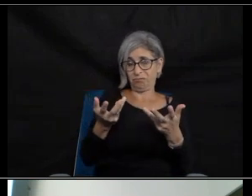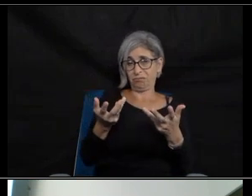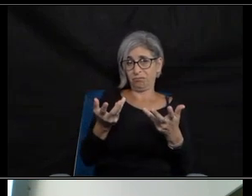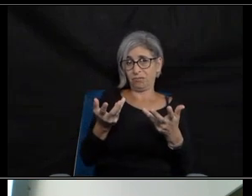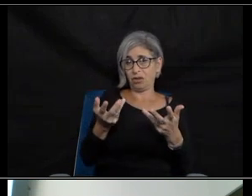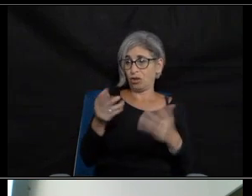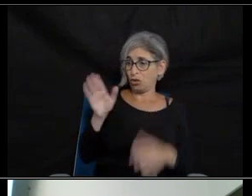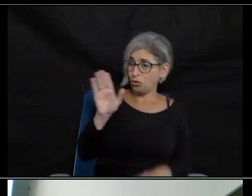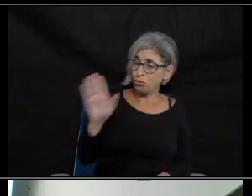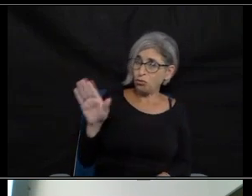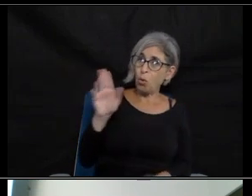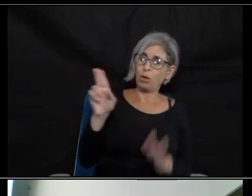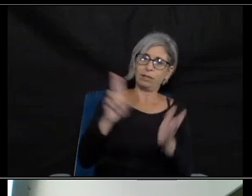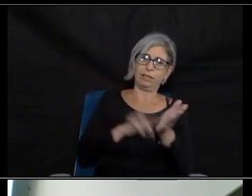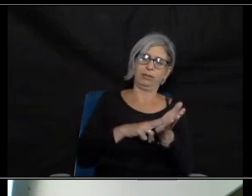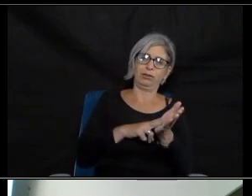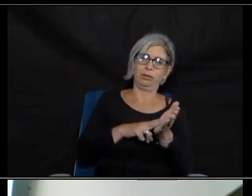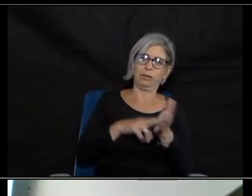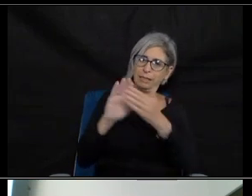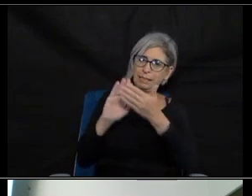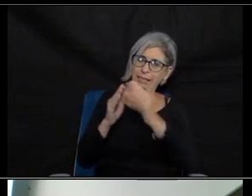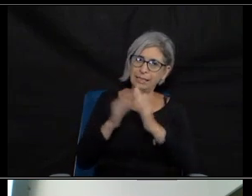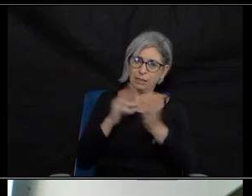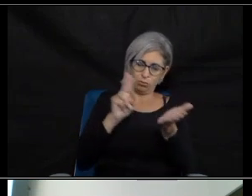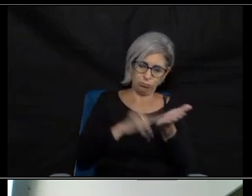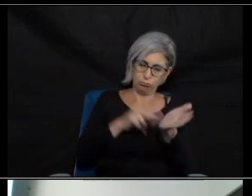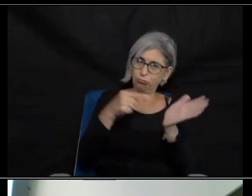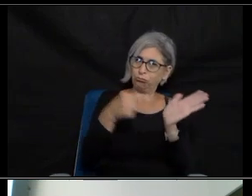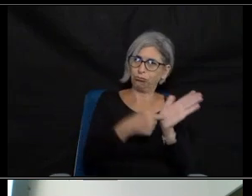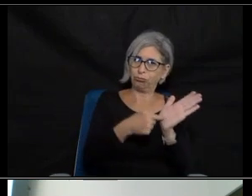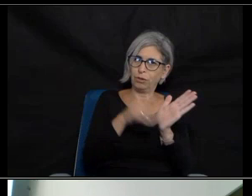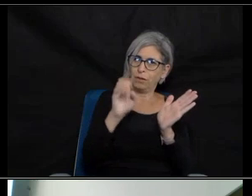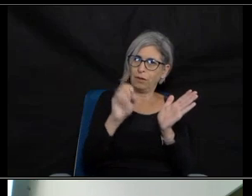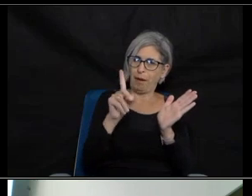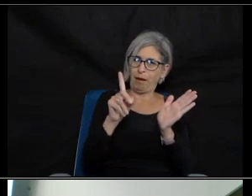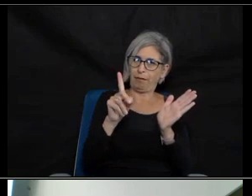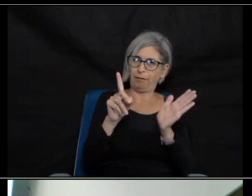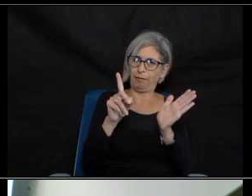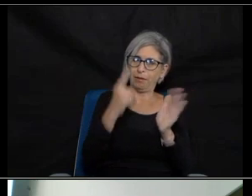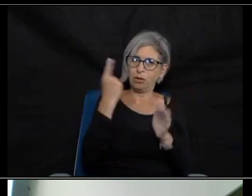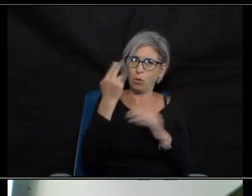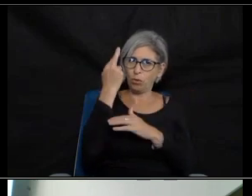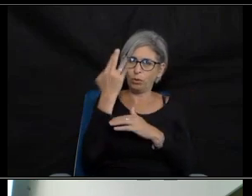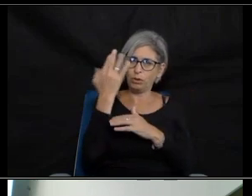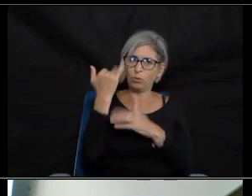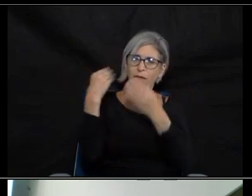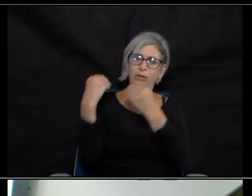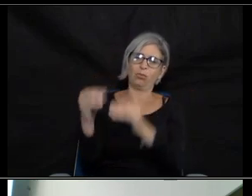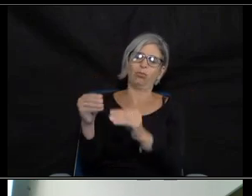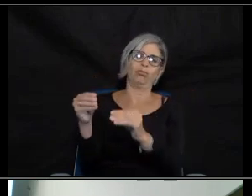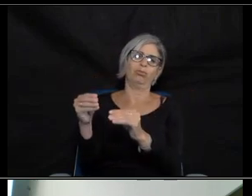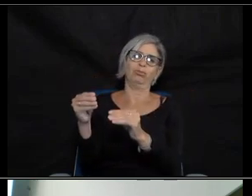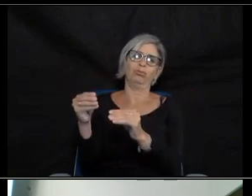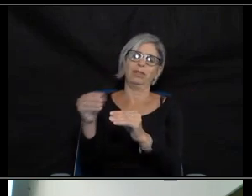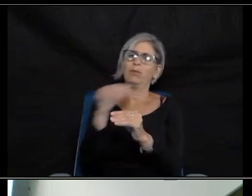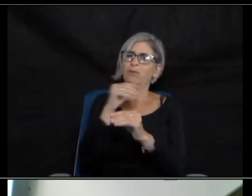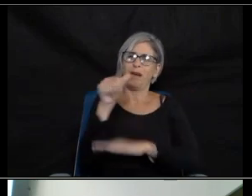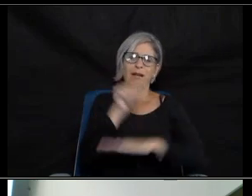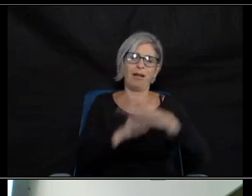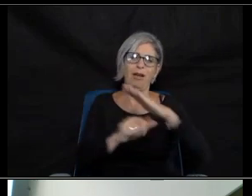that your signature as the city was on those bonds. That's the only reason they sold. They were not underwritten